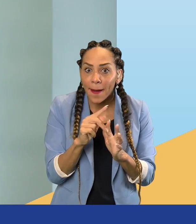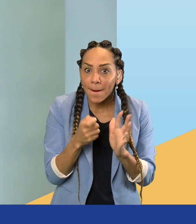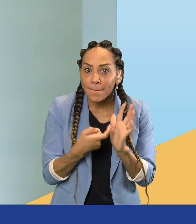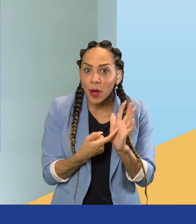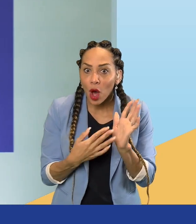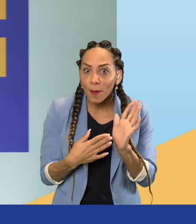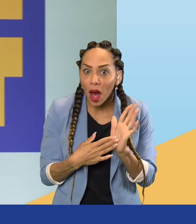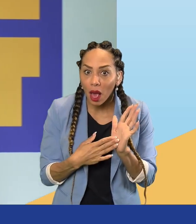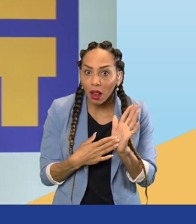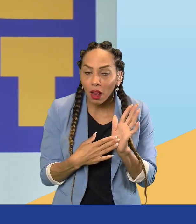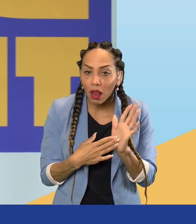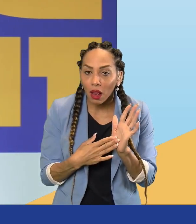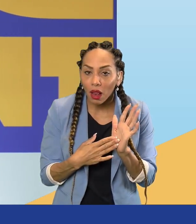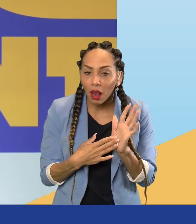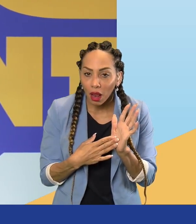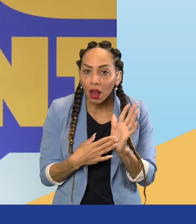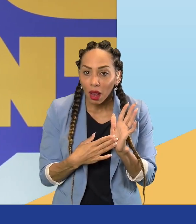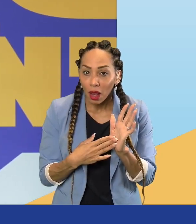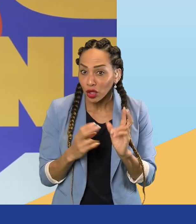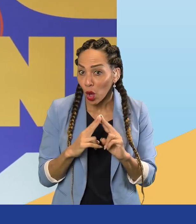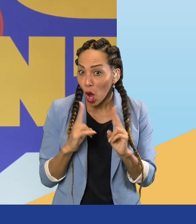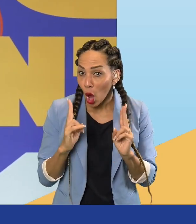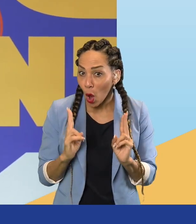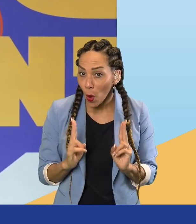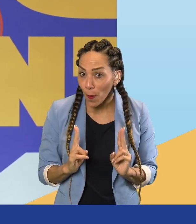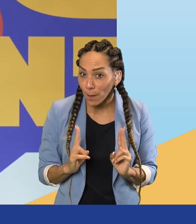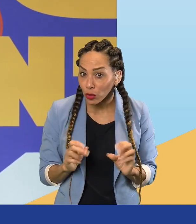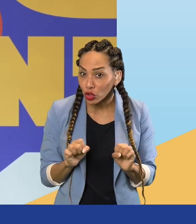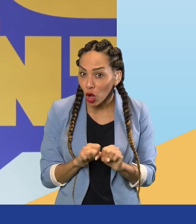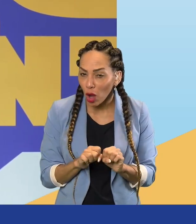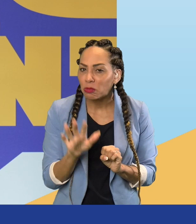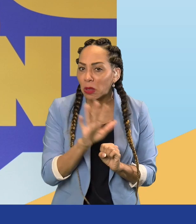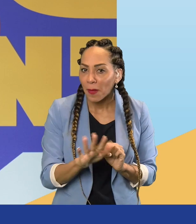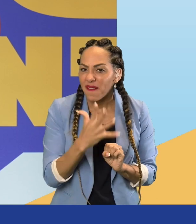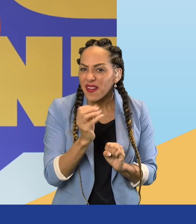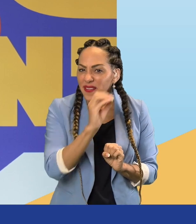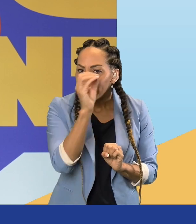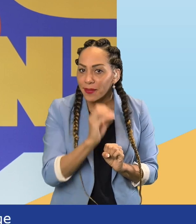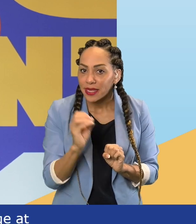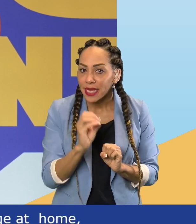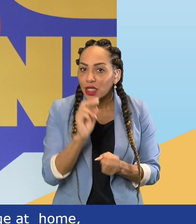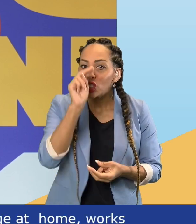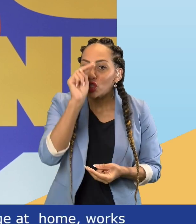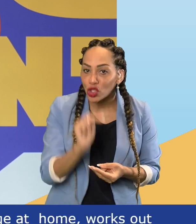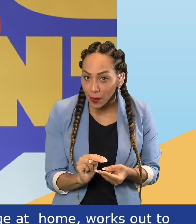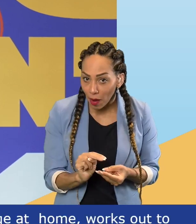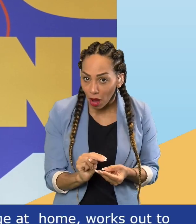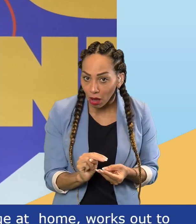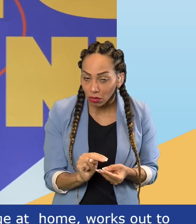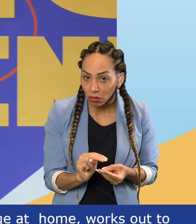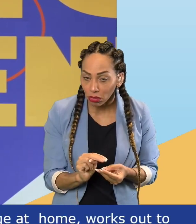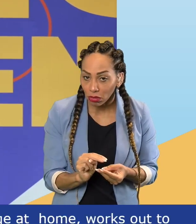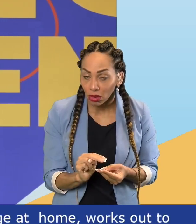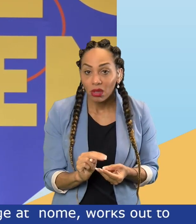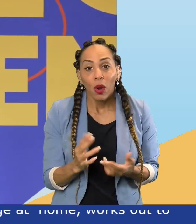if you can charge at home, it works out about 50% cheaper to have a home charger. For those that charge out and about on the